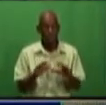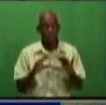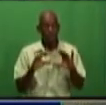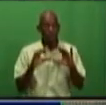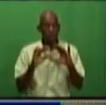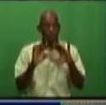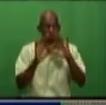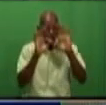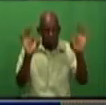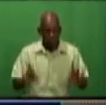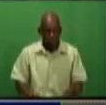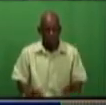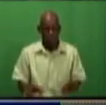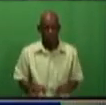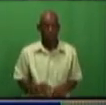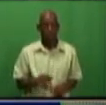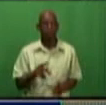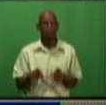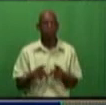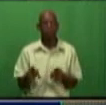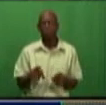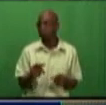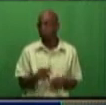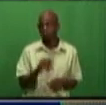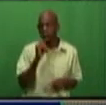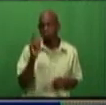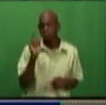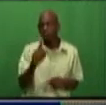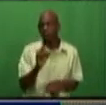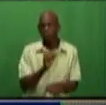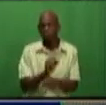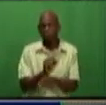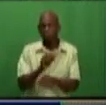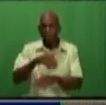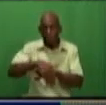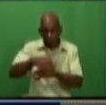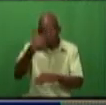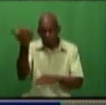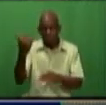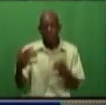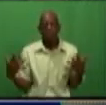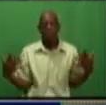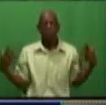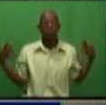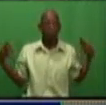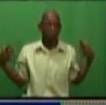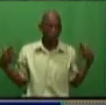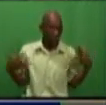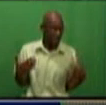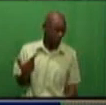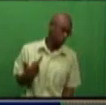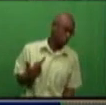firms are finding it difficult to get their employees to work the night shift as they're fearful of being mugged or killed when having to access